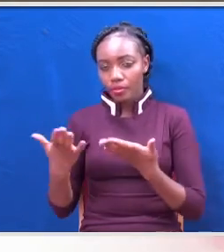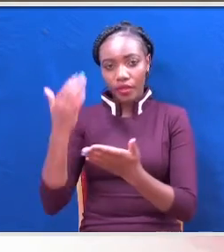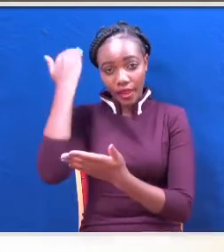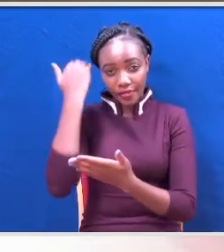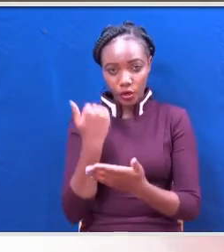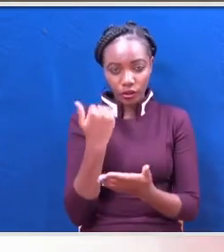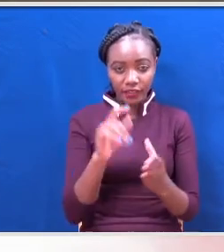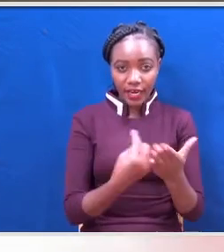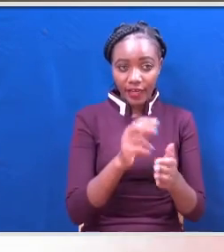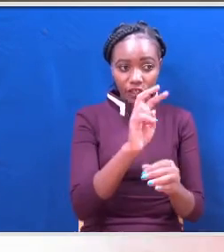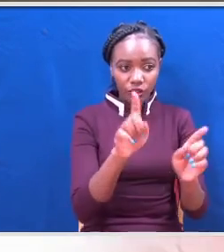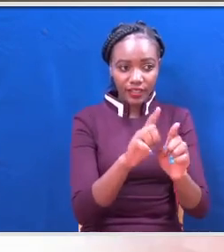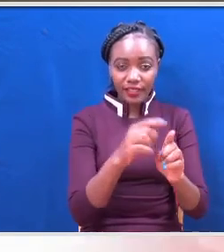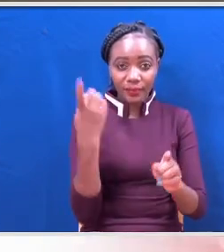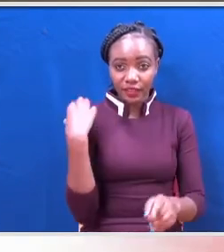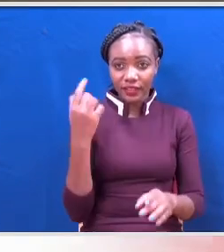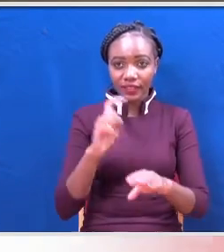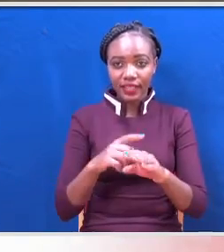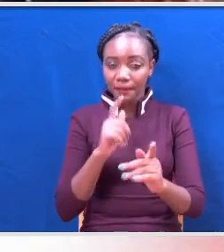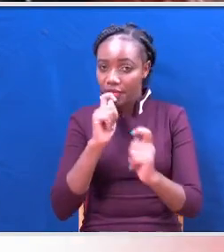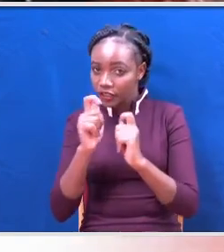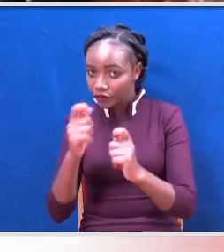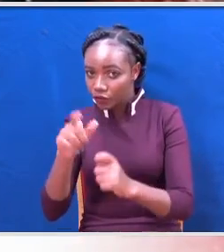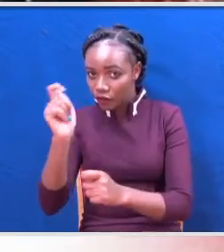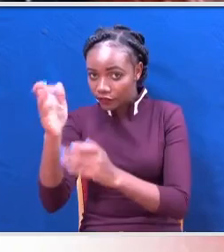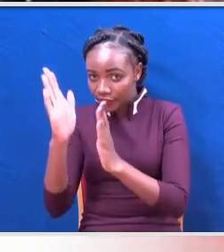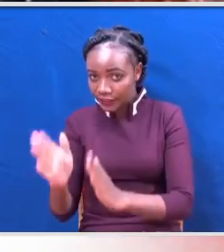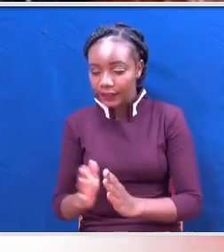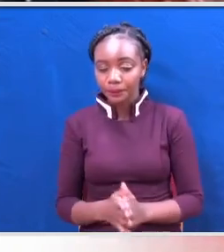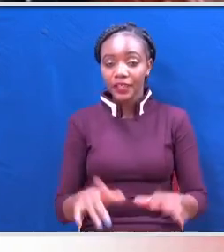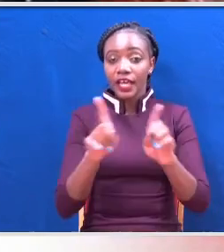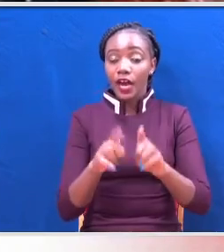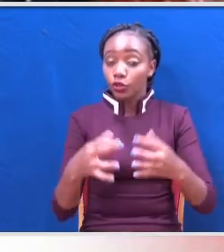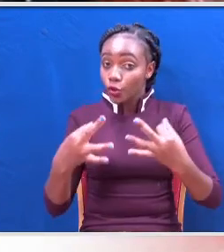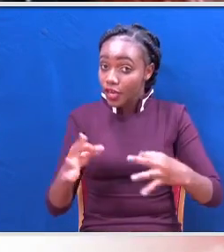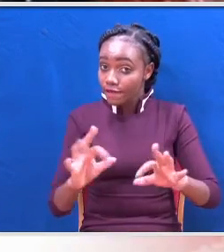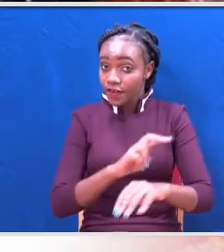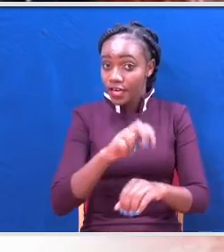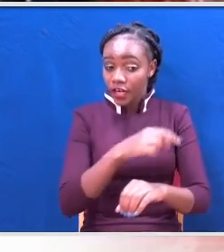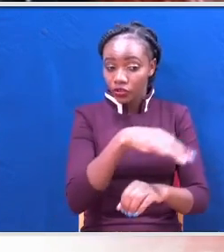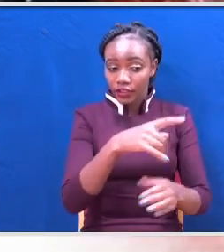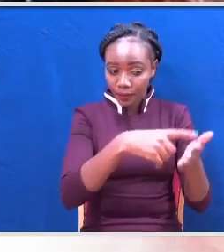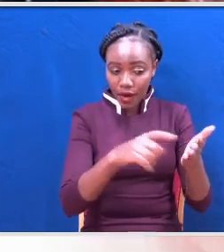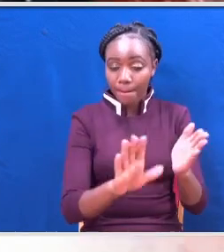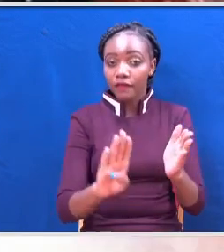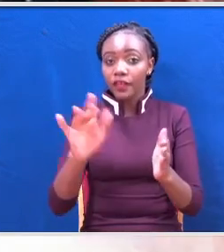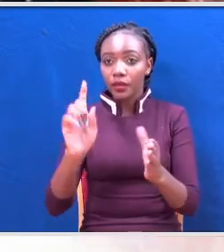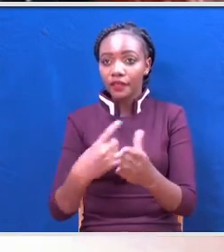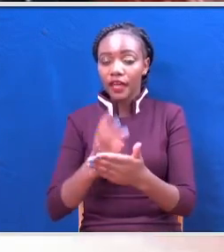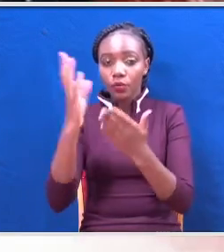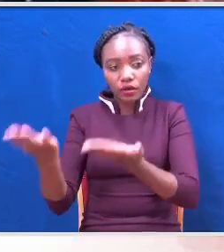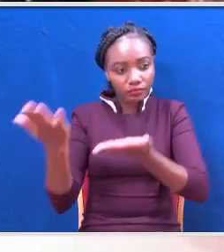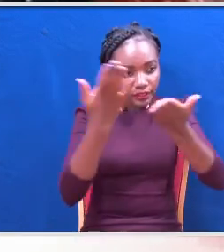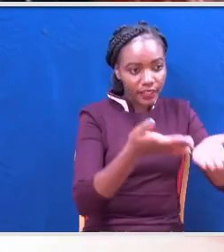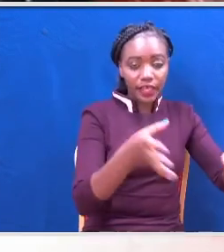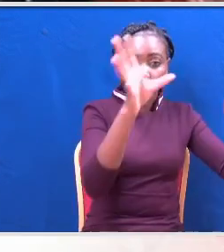it recently when judges are being interviewed. Once Parliament passes the bill as it is, the bill will proceed to President,